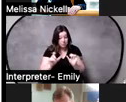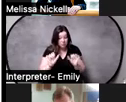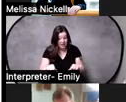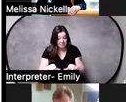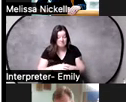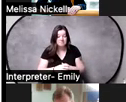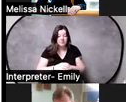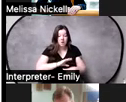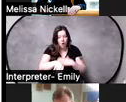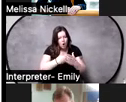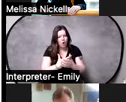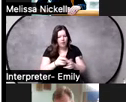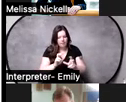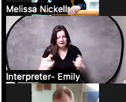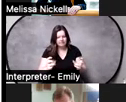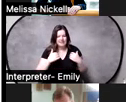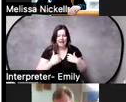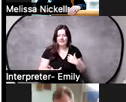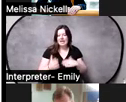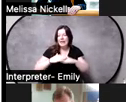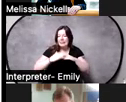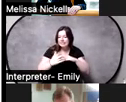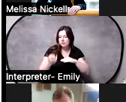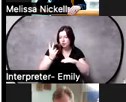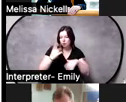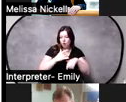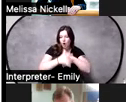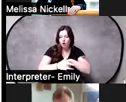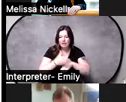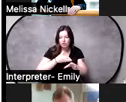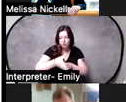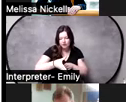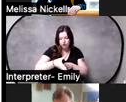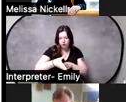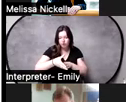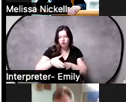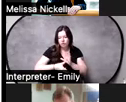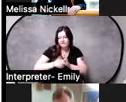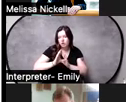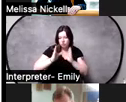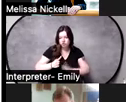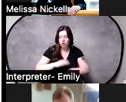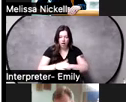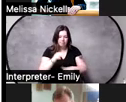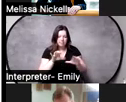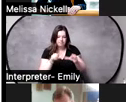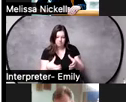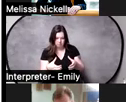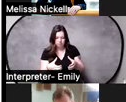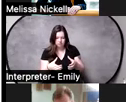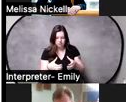2 early career reviewers on that study section. And again, that experience of being on a study section is